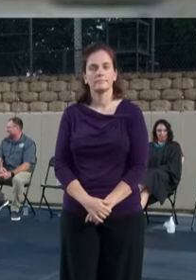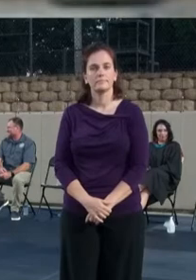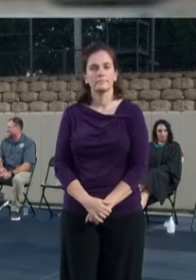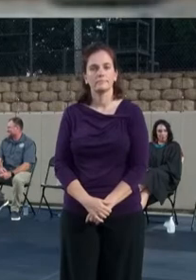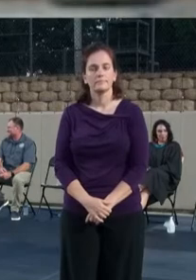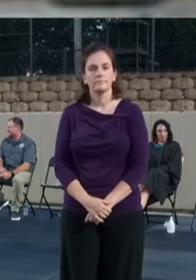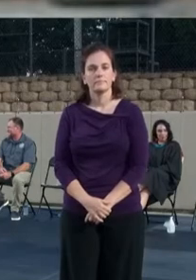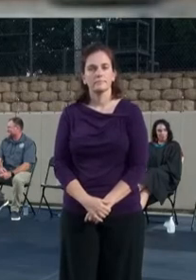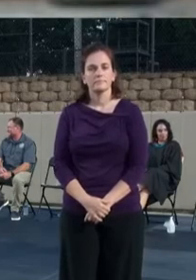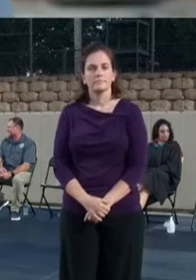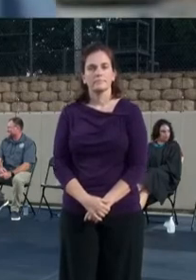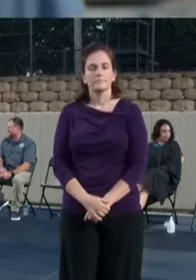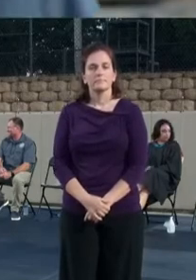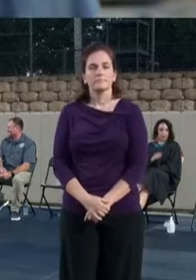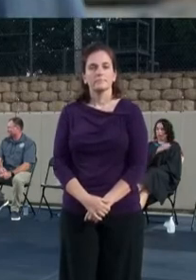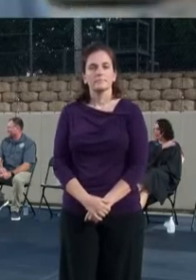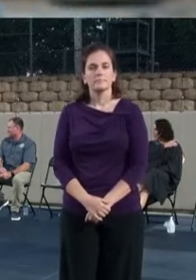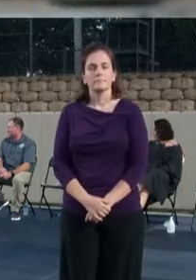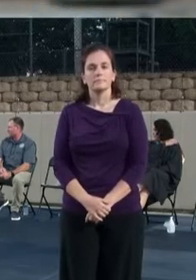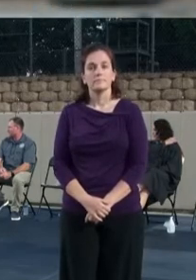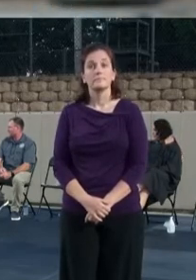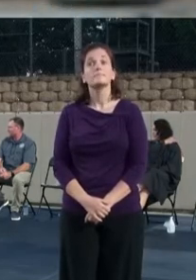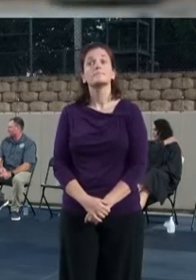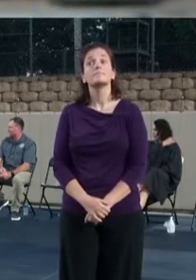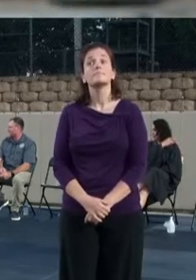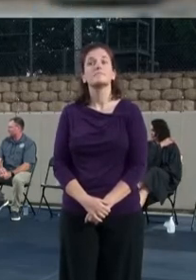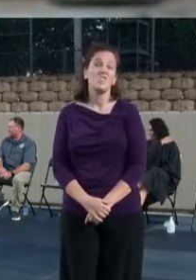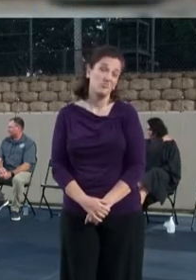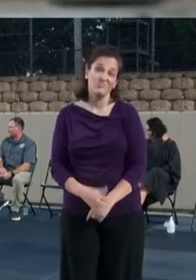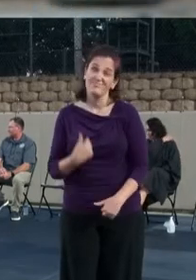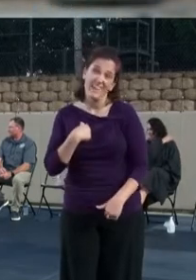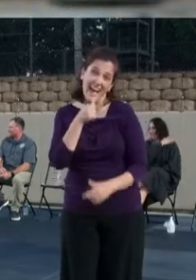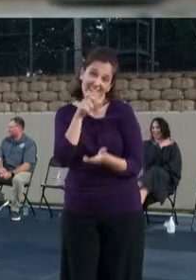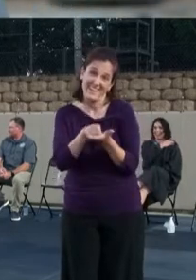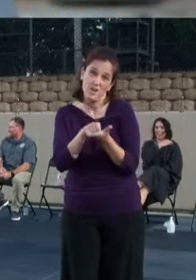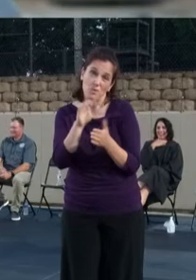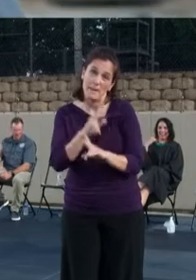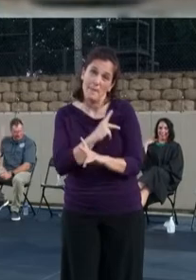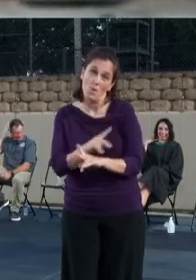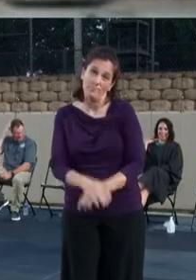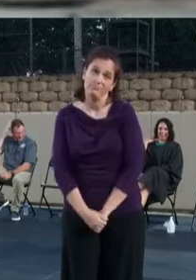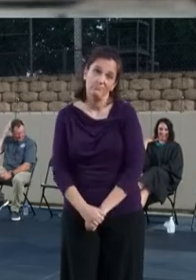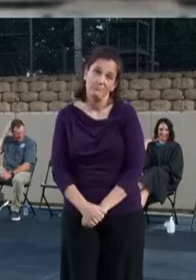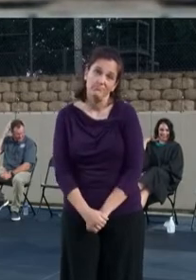You don't go far. So I did not write a poem.